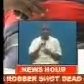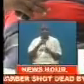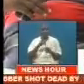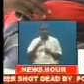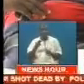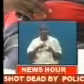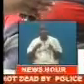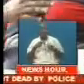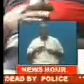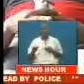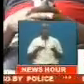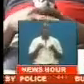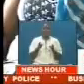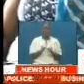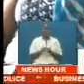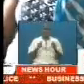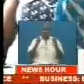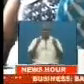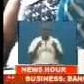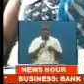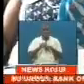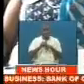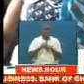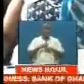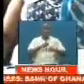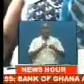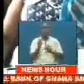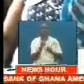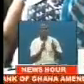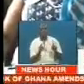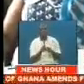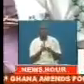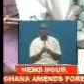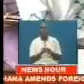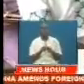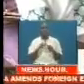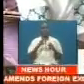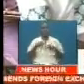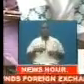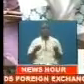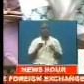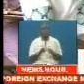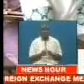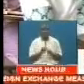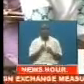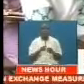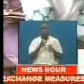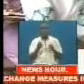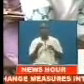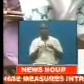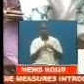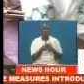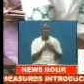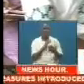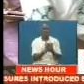Regional Health Service Directorate has sensitized and trained security agencies and port health officials at the entry points on how